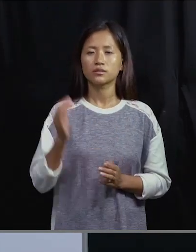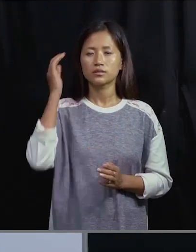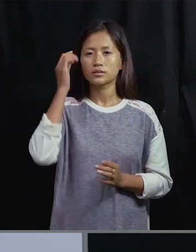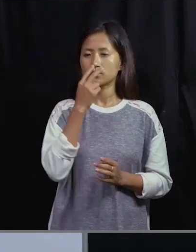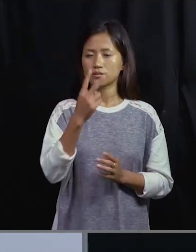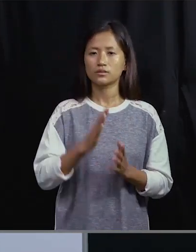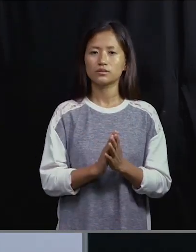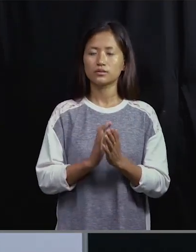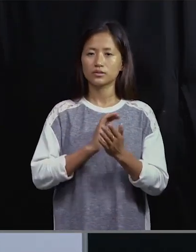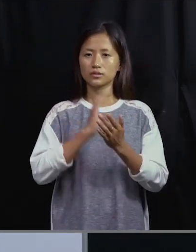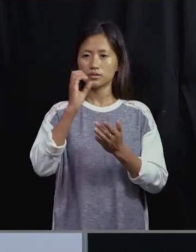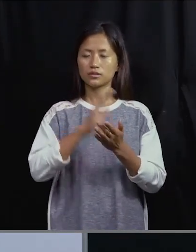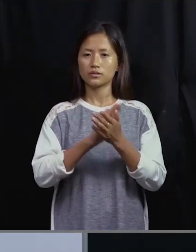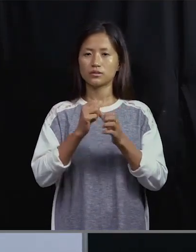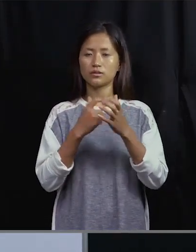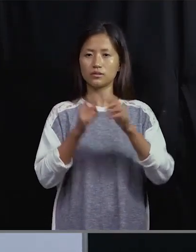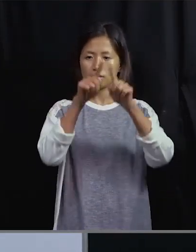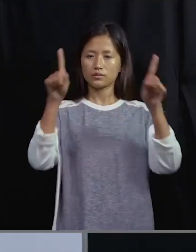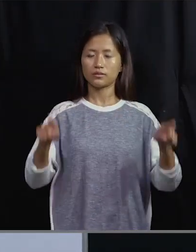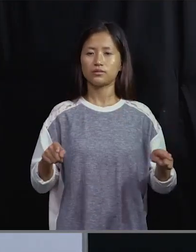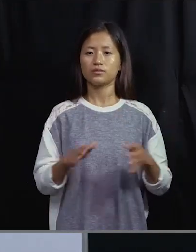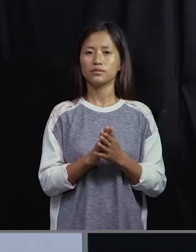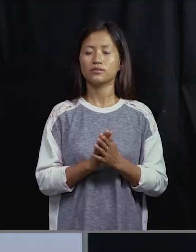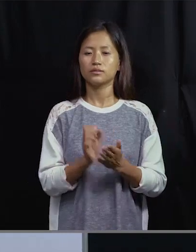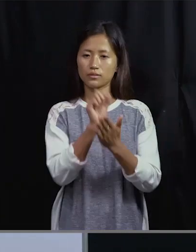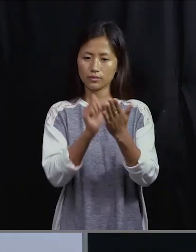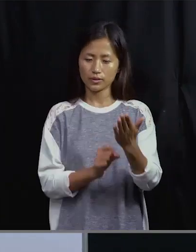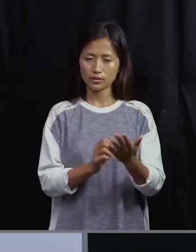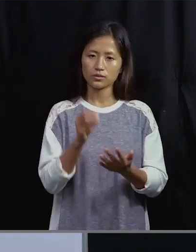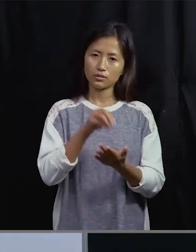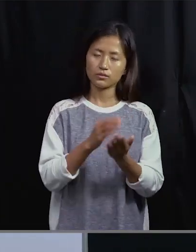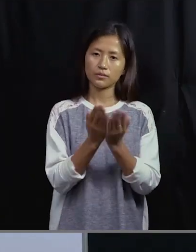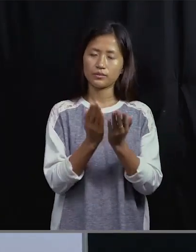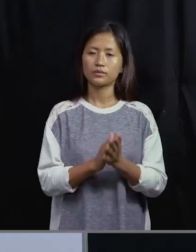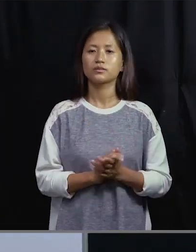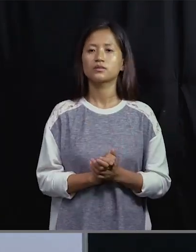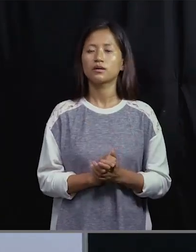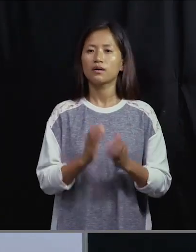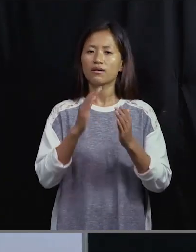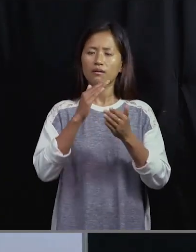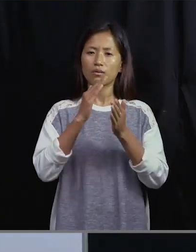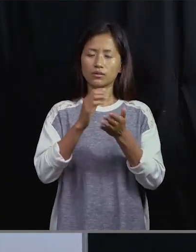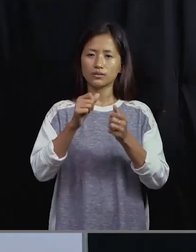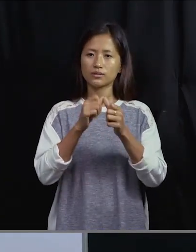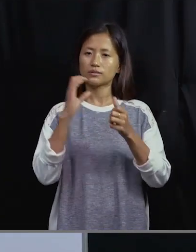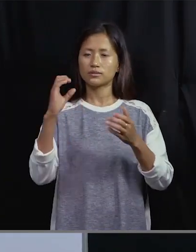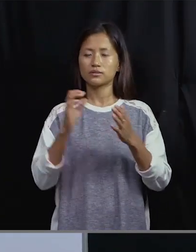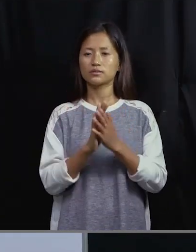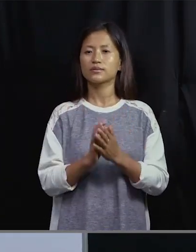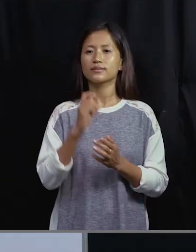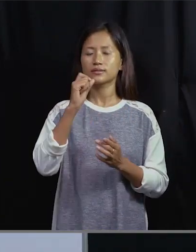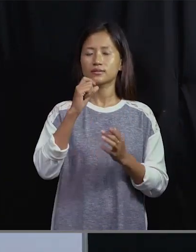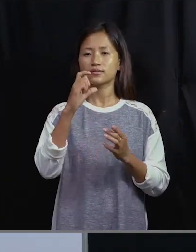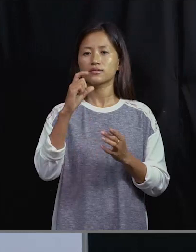you see this chart. If possible, you please write it down also and study according to this,